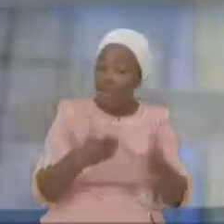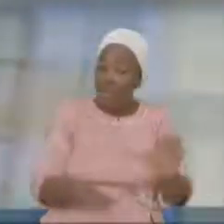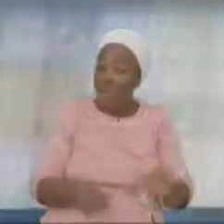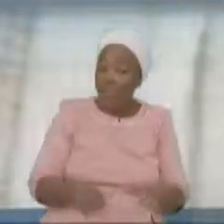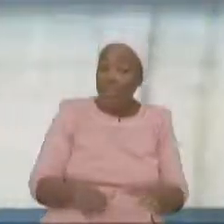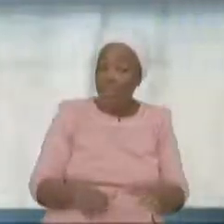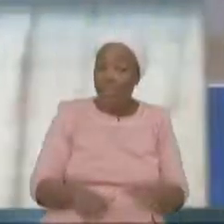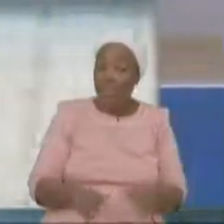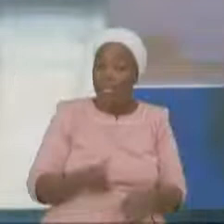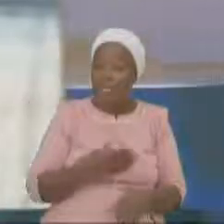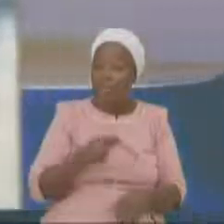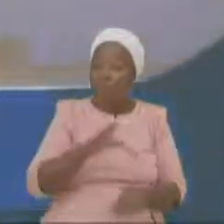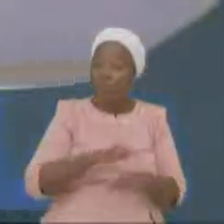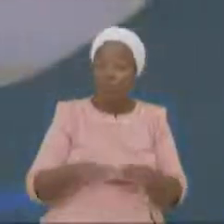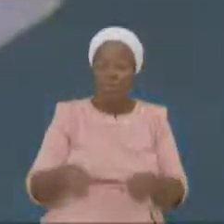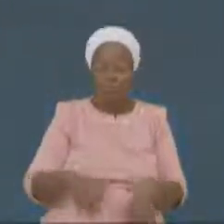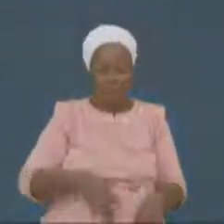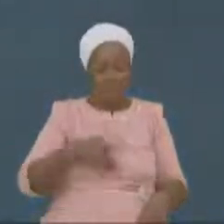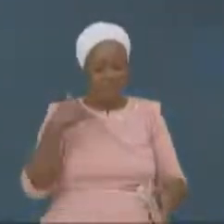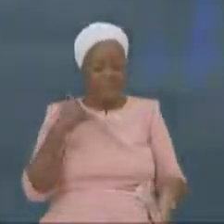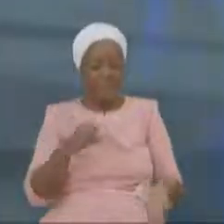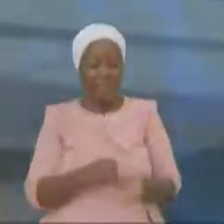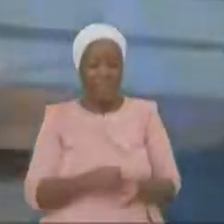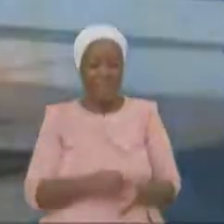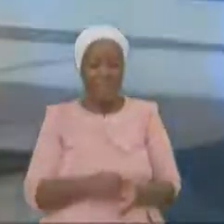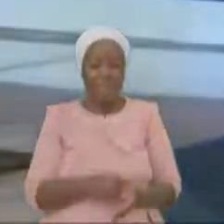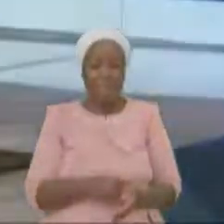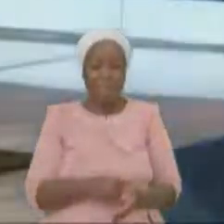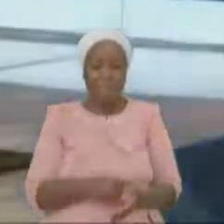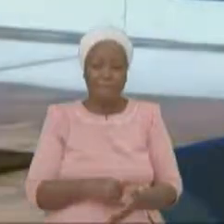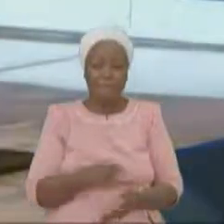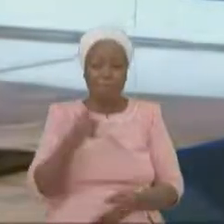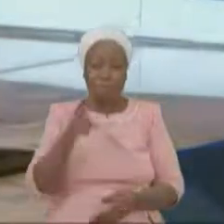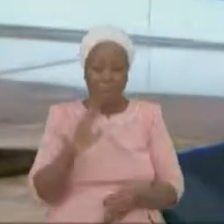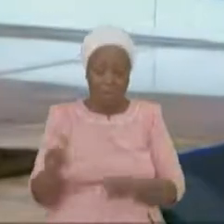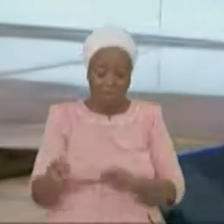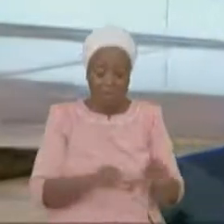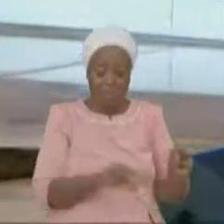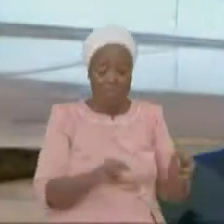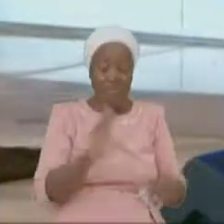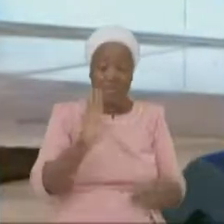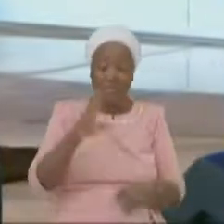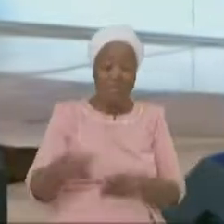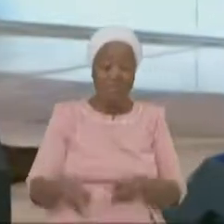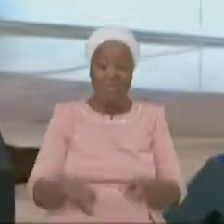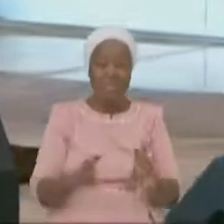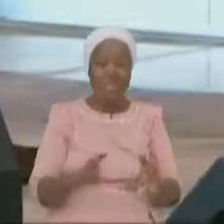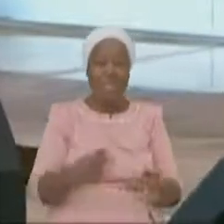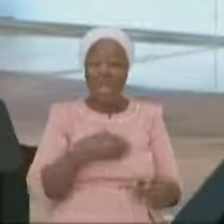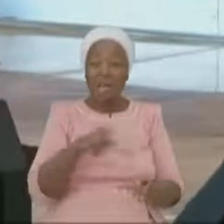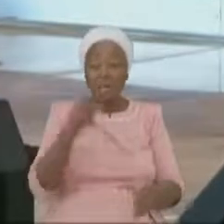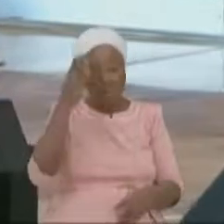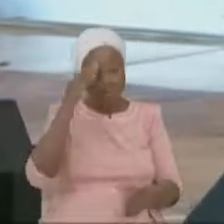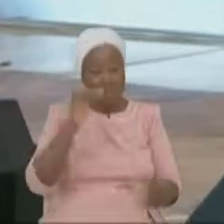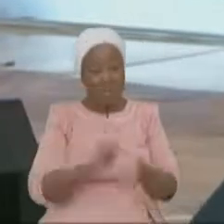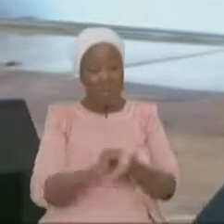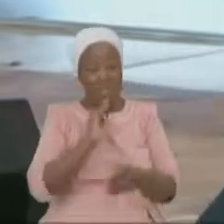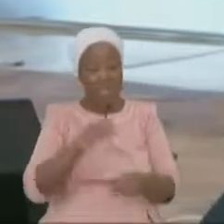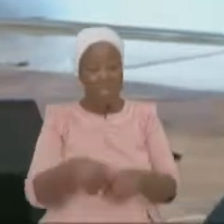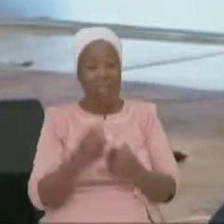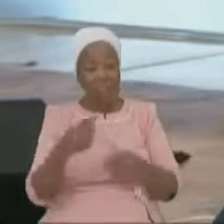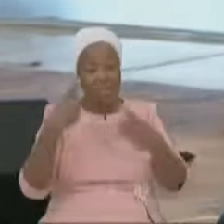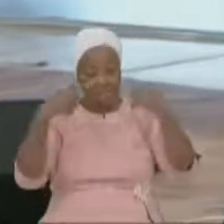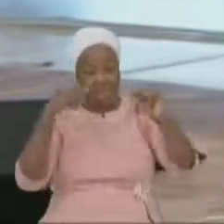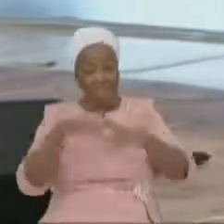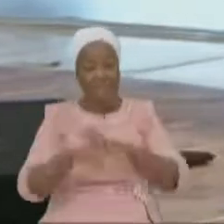dead and you don't even feel it, you're moving in your way. And you know, that's how we even succeed in life.